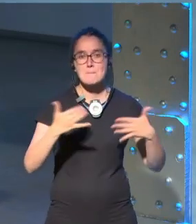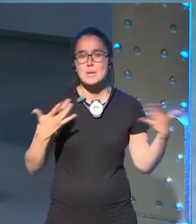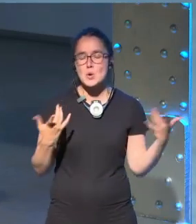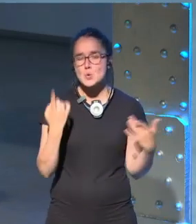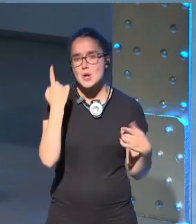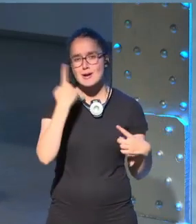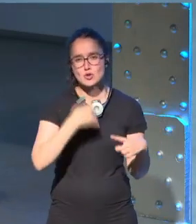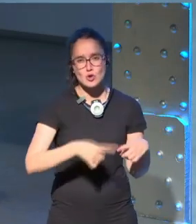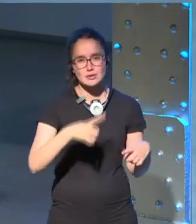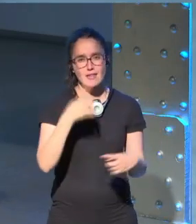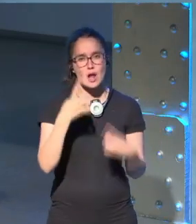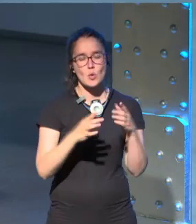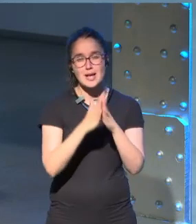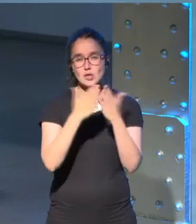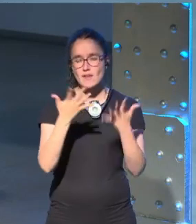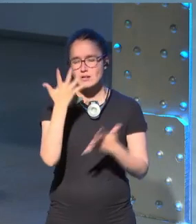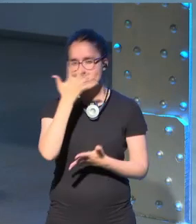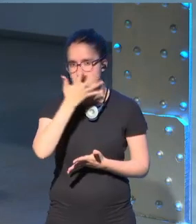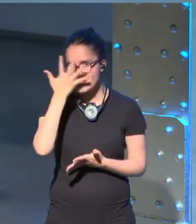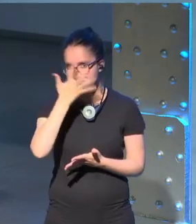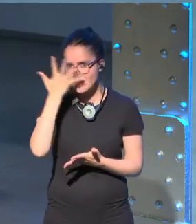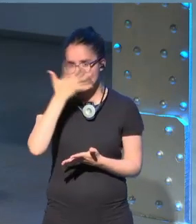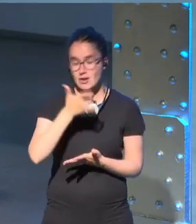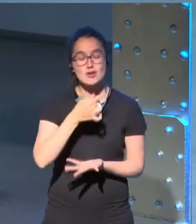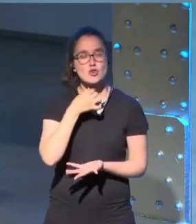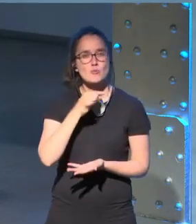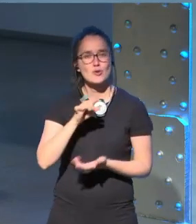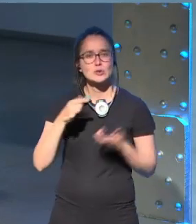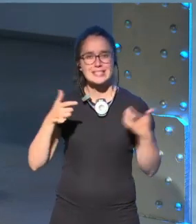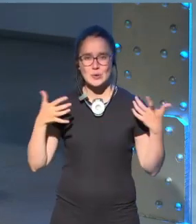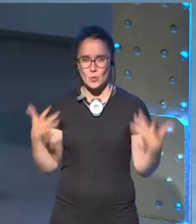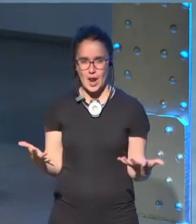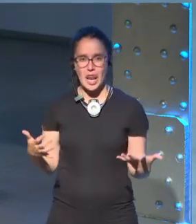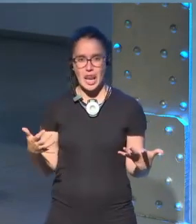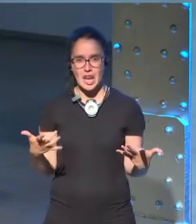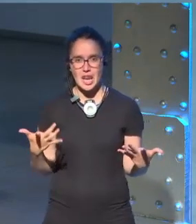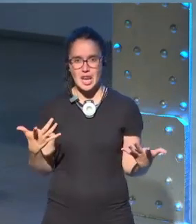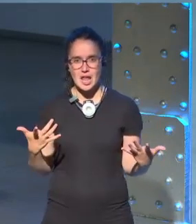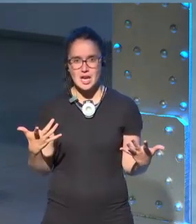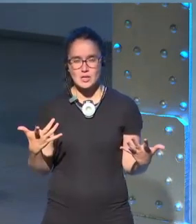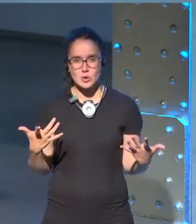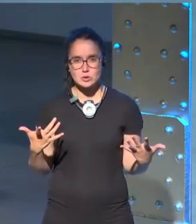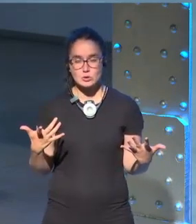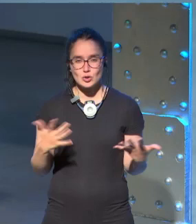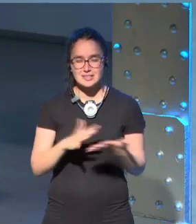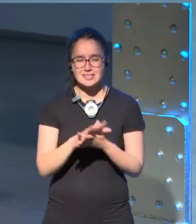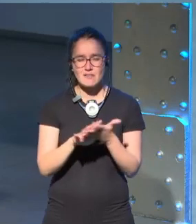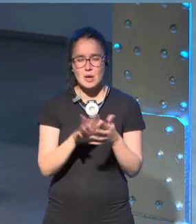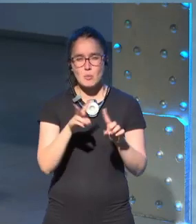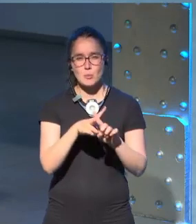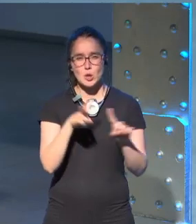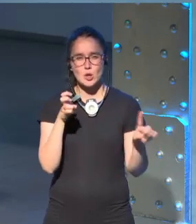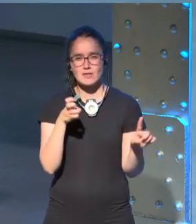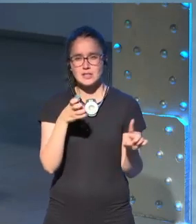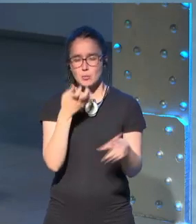mystery novels that kind of repels me is when it's very much from the point of view of the killer.